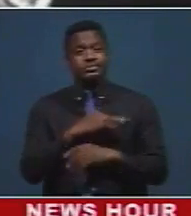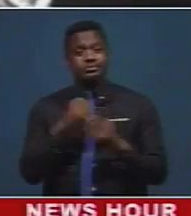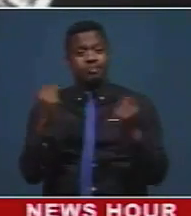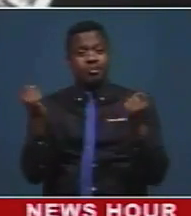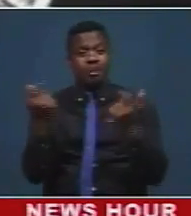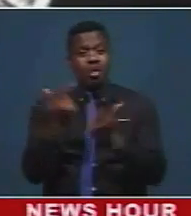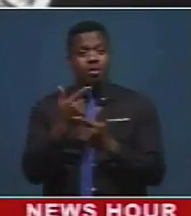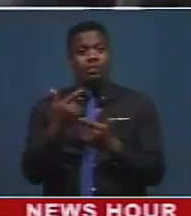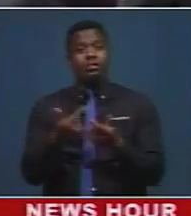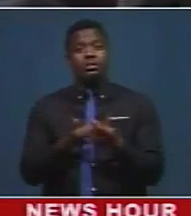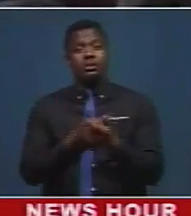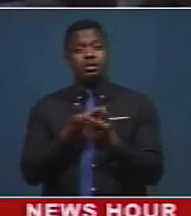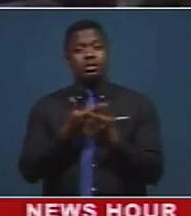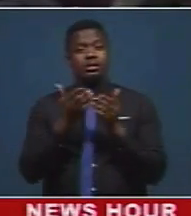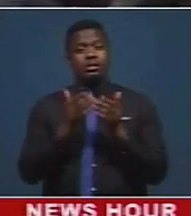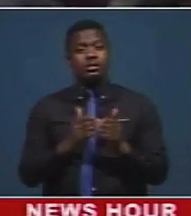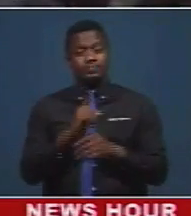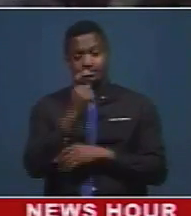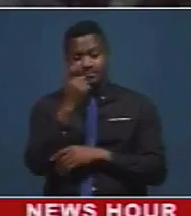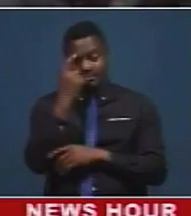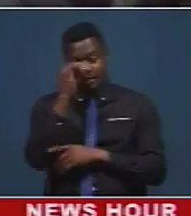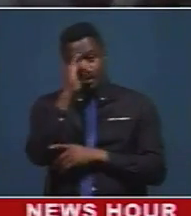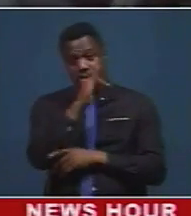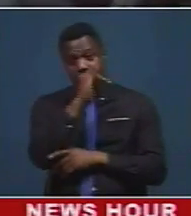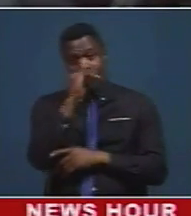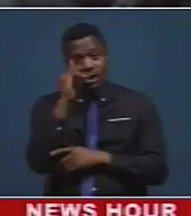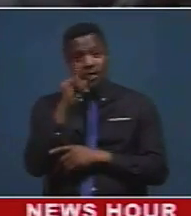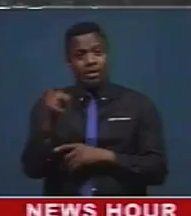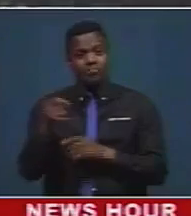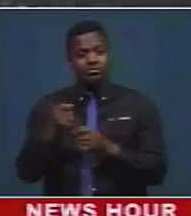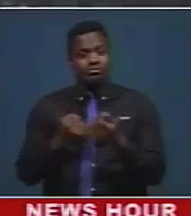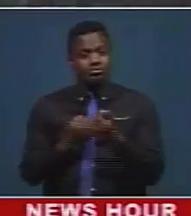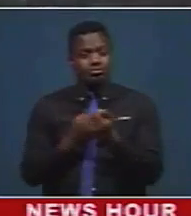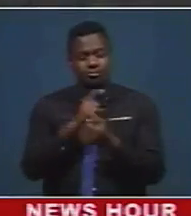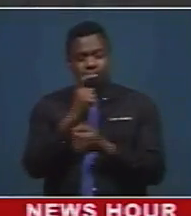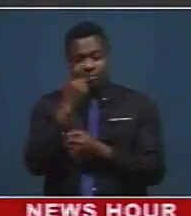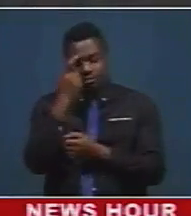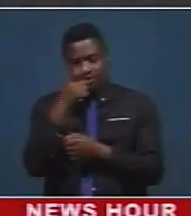all Ghanaians. The government of Italy and Australia are supporting